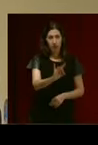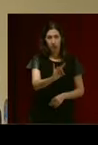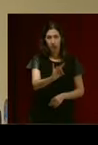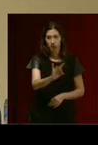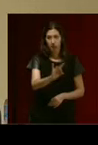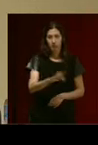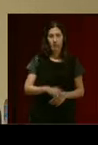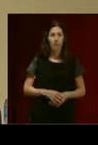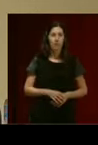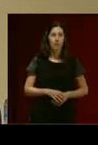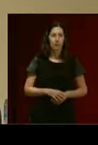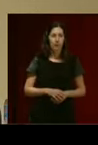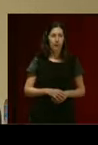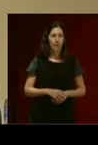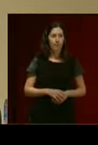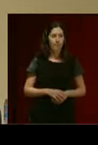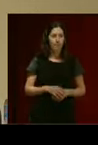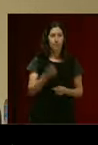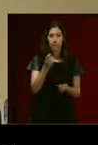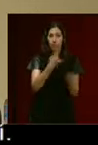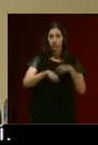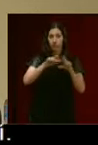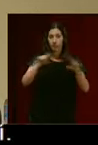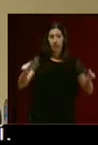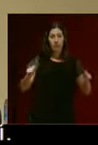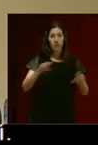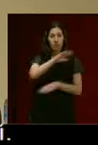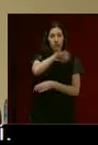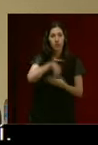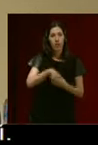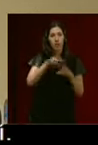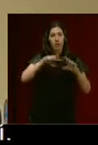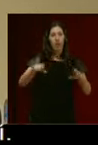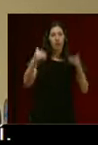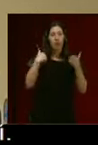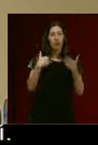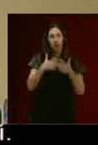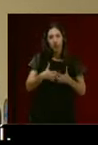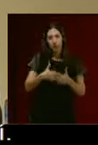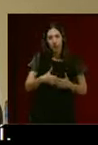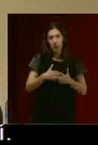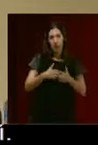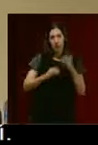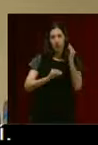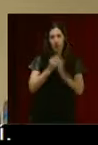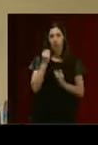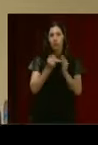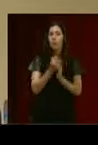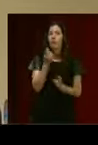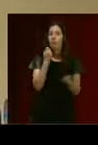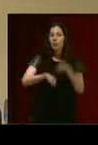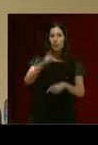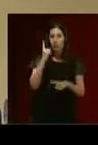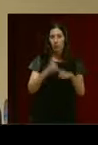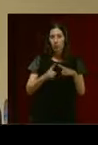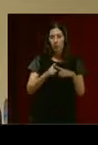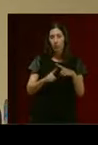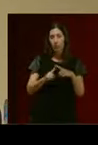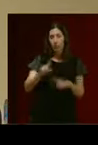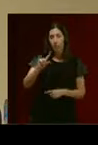Perhaps if you buy a second-hand robot, it's cheaper. Even the distributors